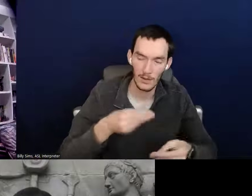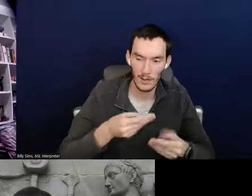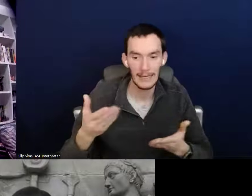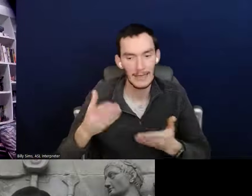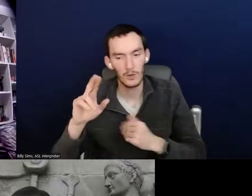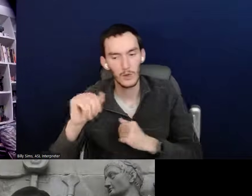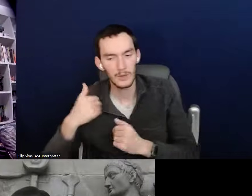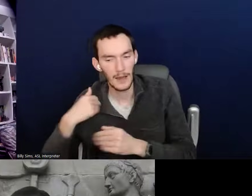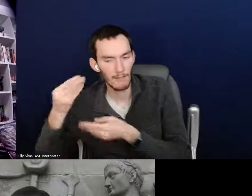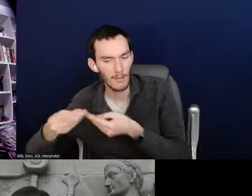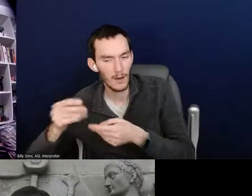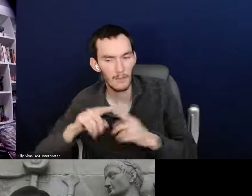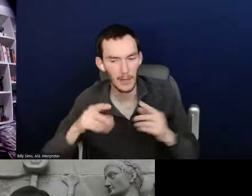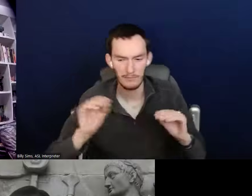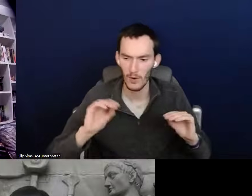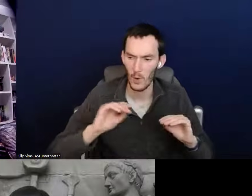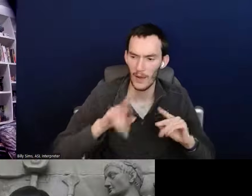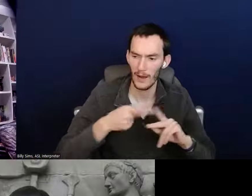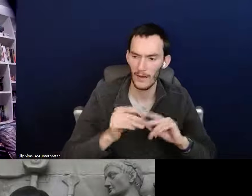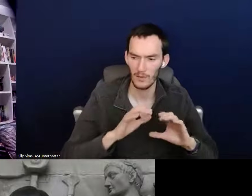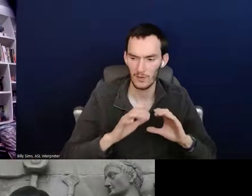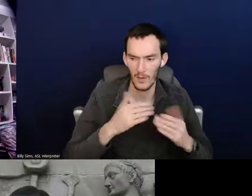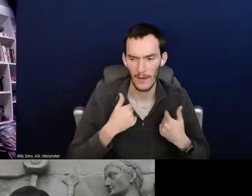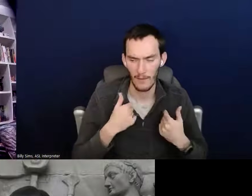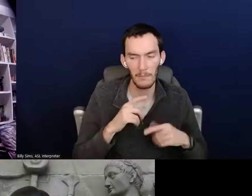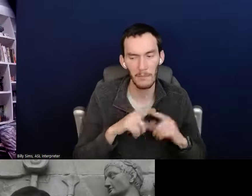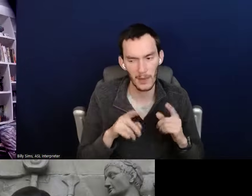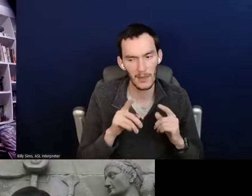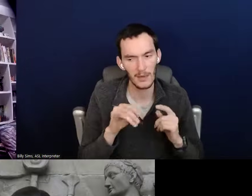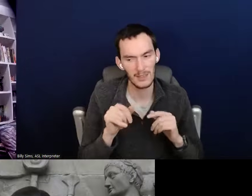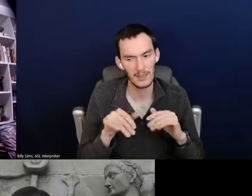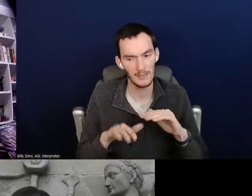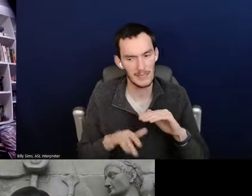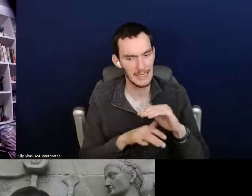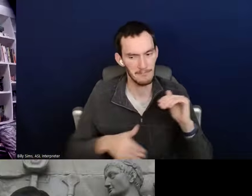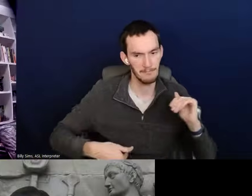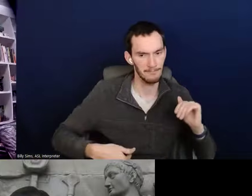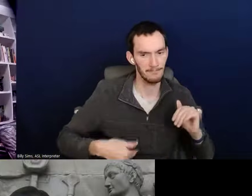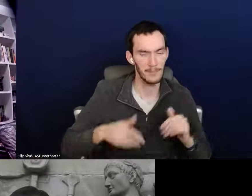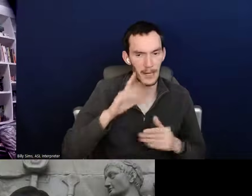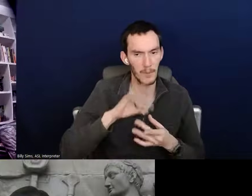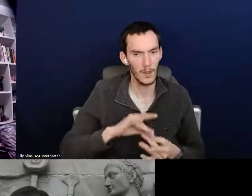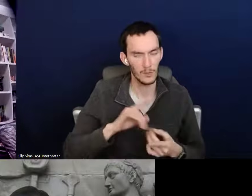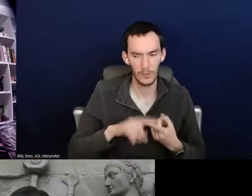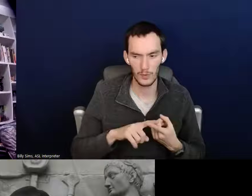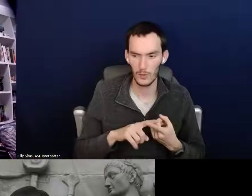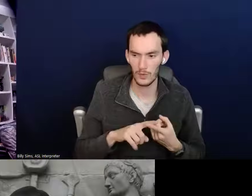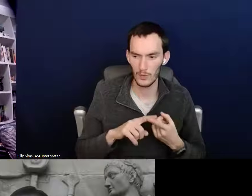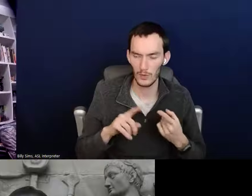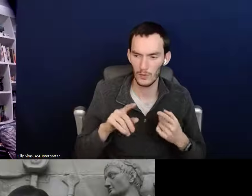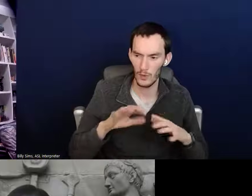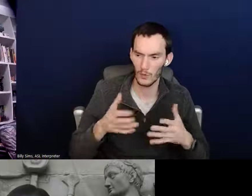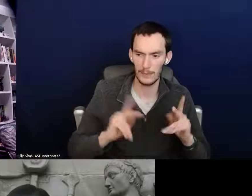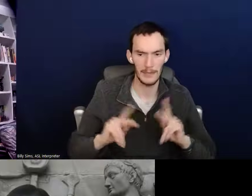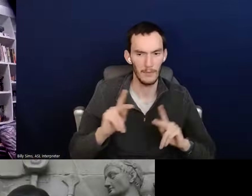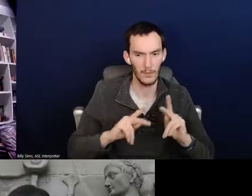States, we don't have any of those conversations there. But there is a very deep sense that it belongs to Sindh,